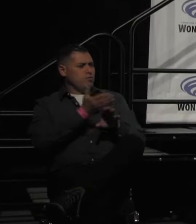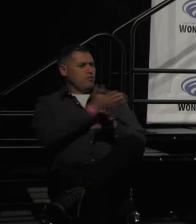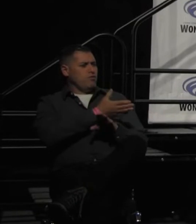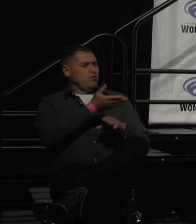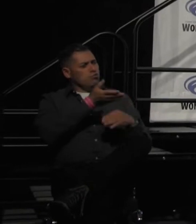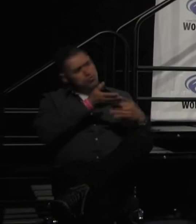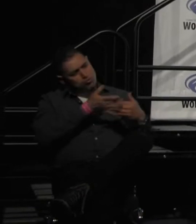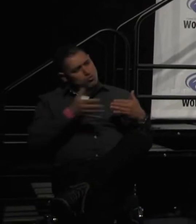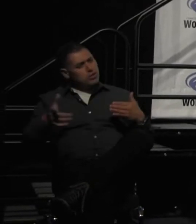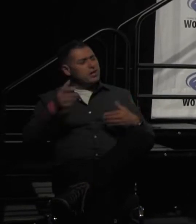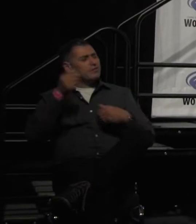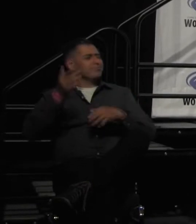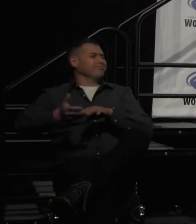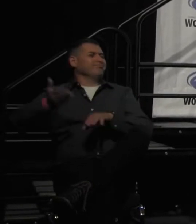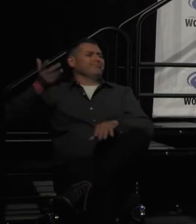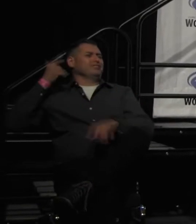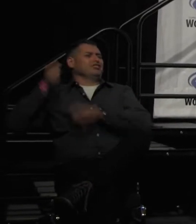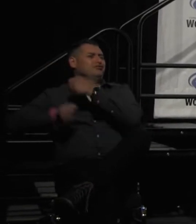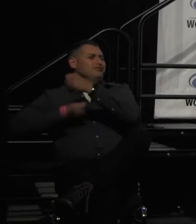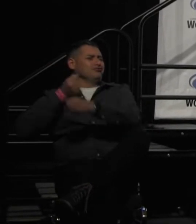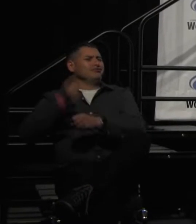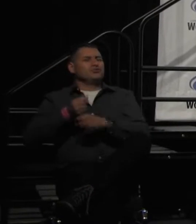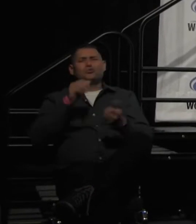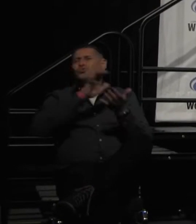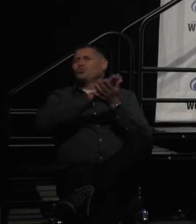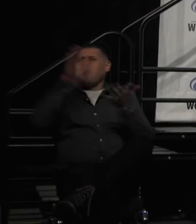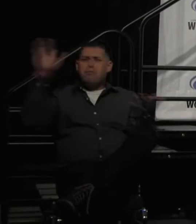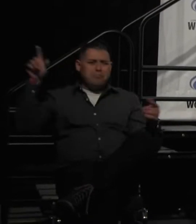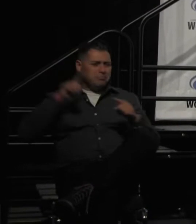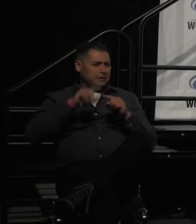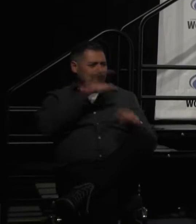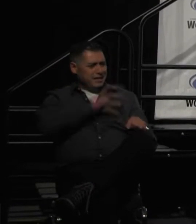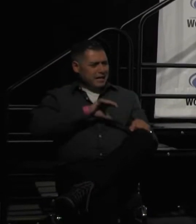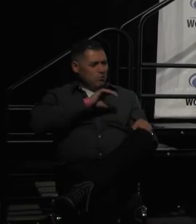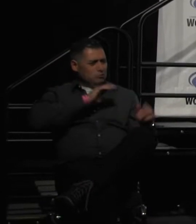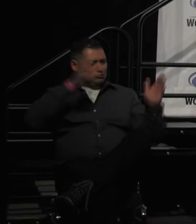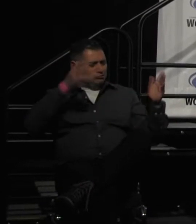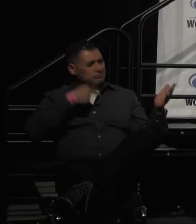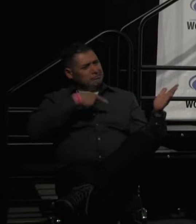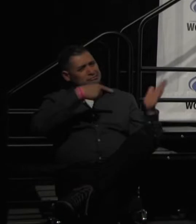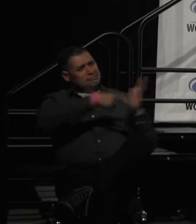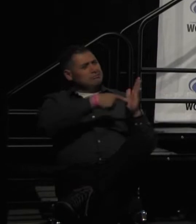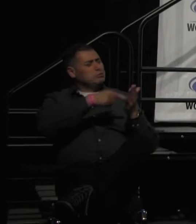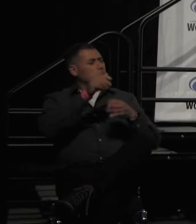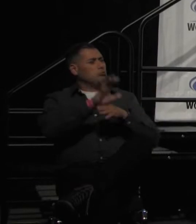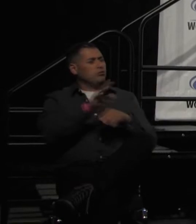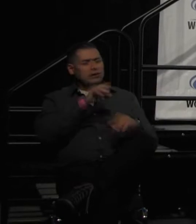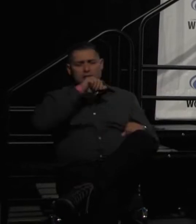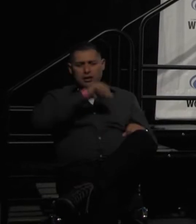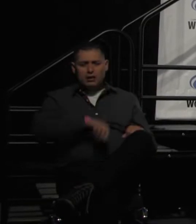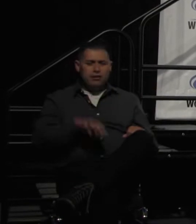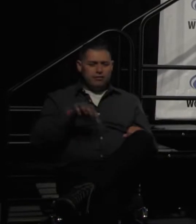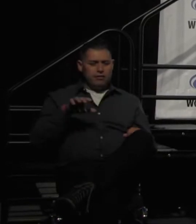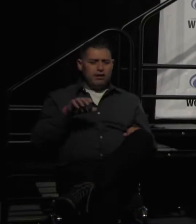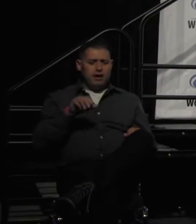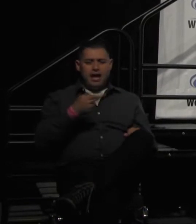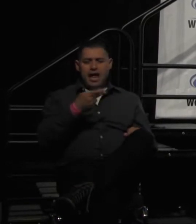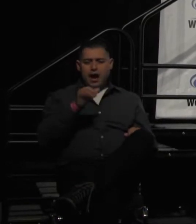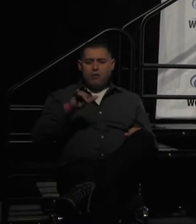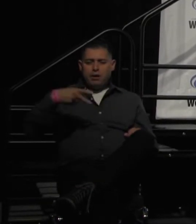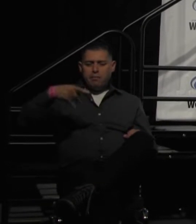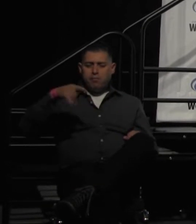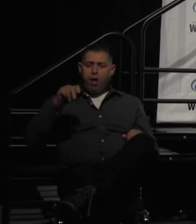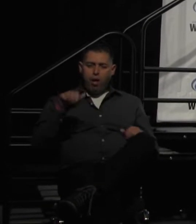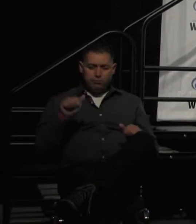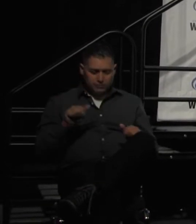the decades? A character, because you guys have played so many different characters in these movies. I love Harry Palms, dude.